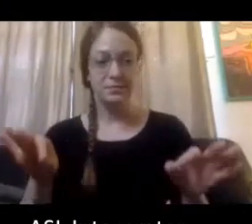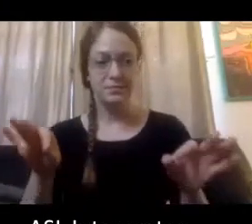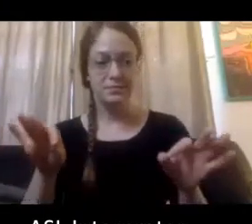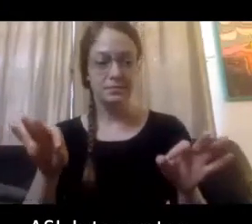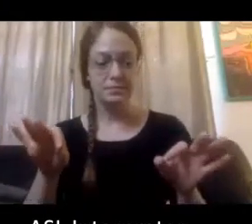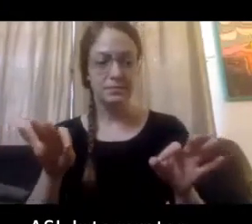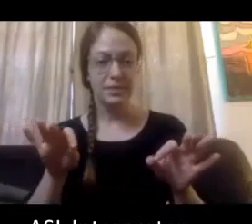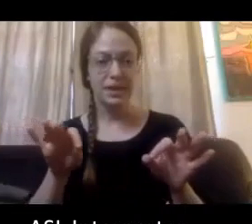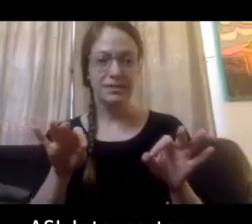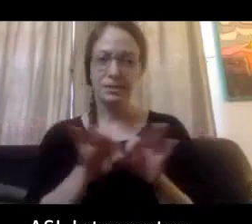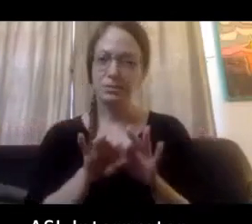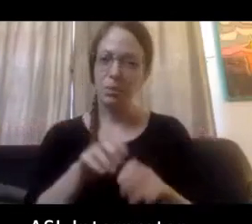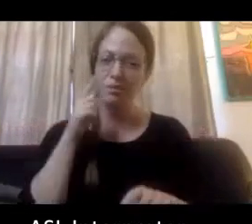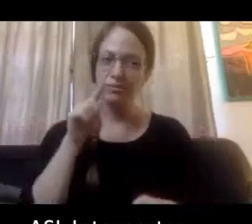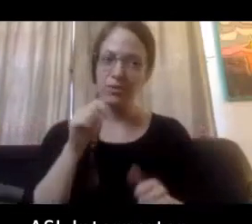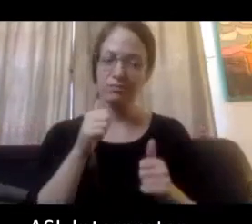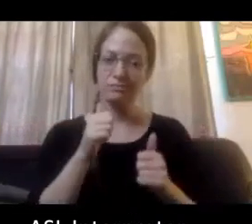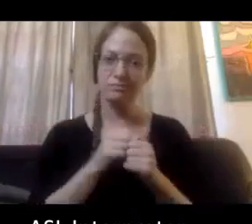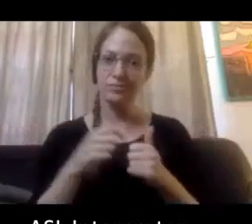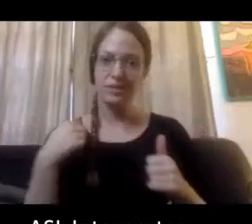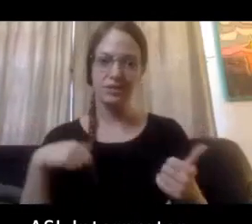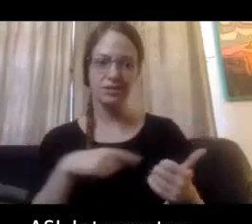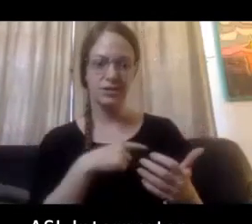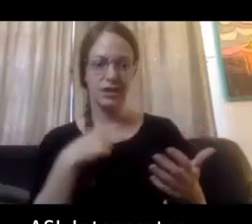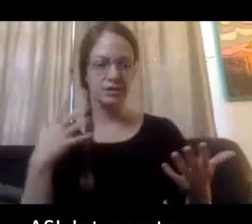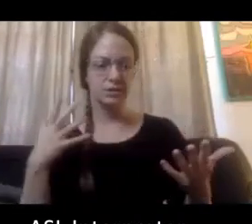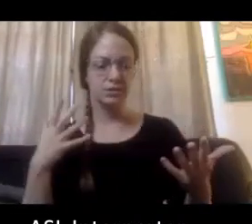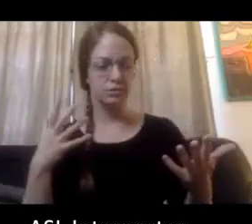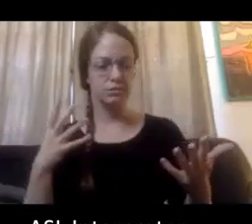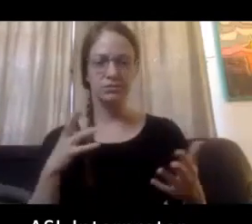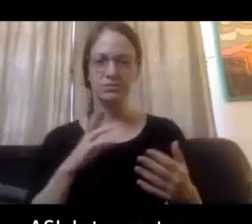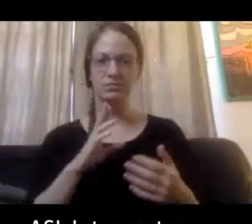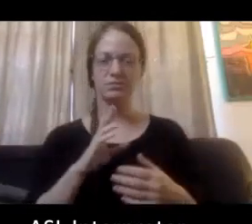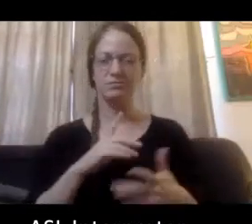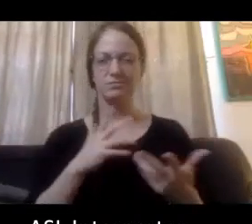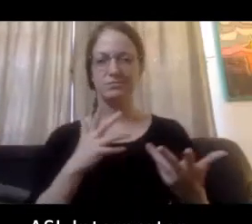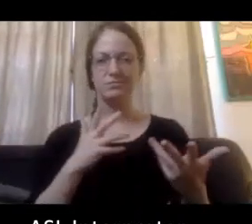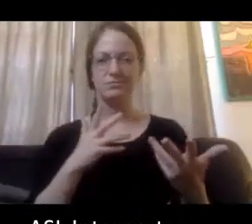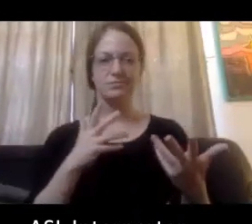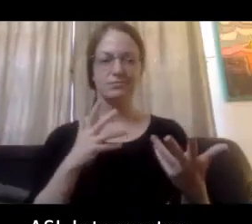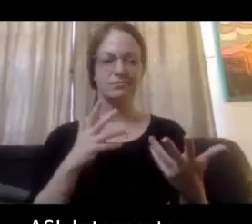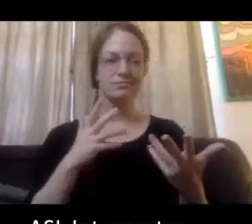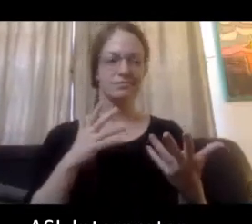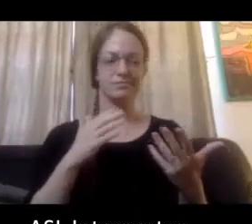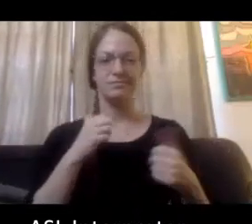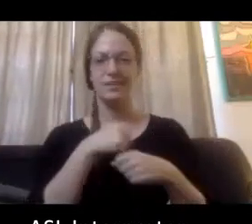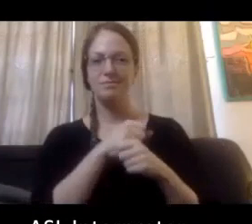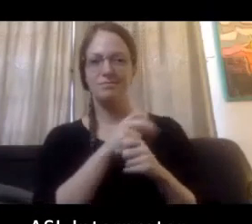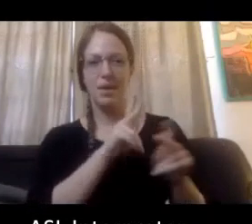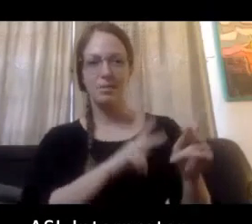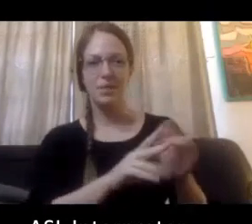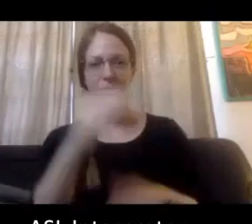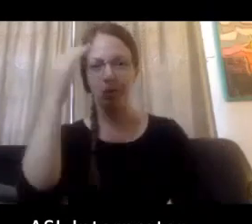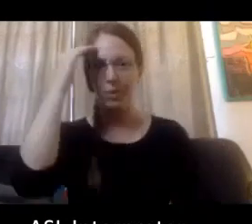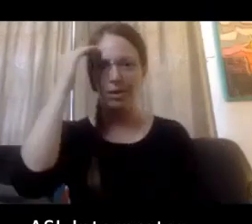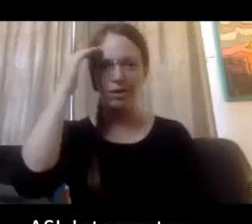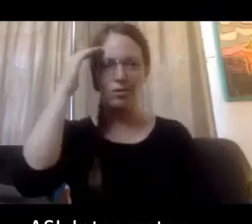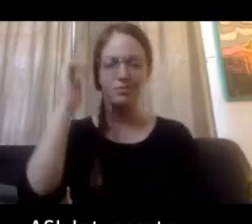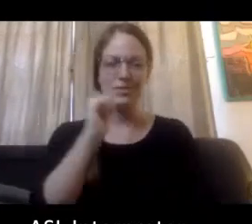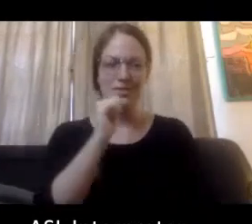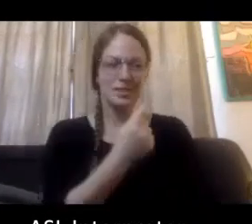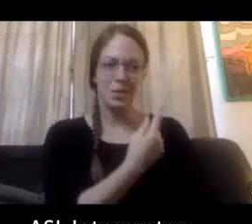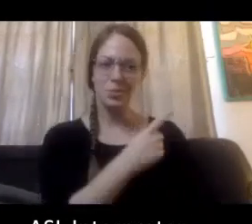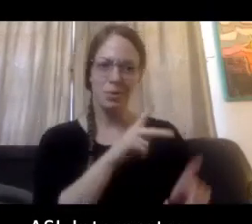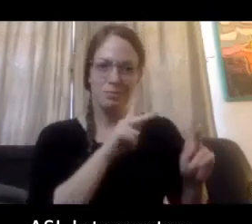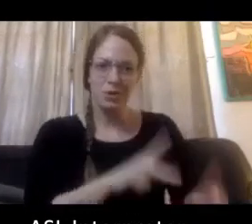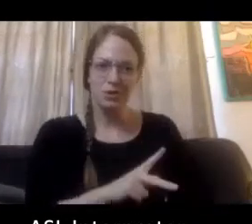doing your part to really kind of help raise that awareness, because it's not just one person who stands alone